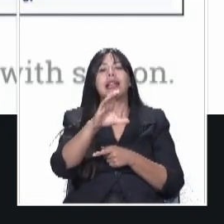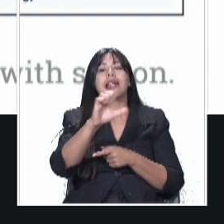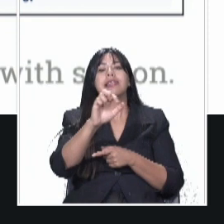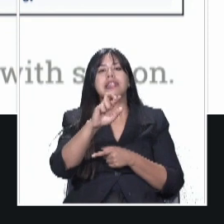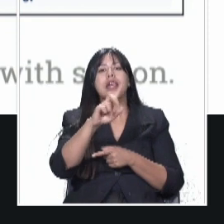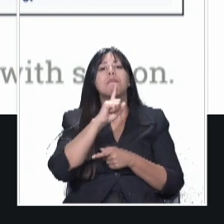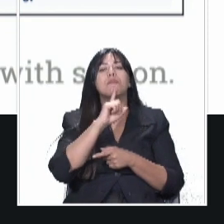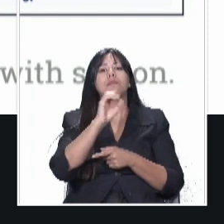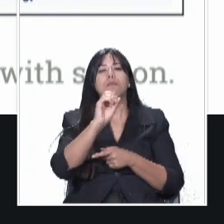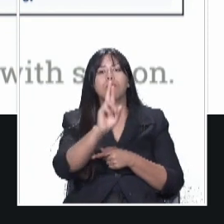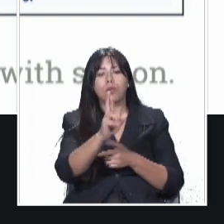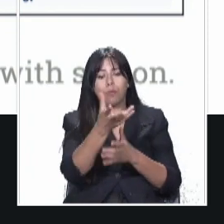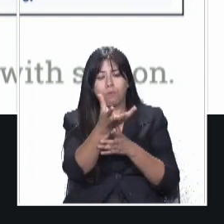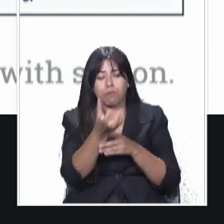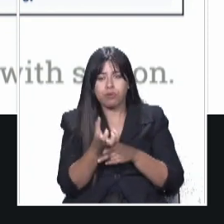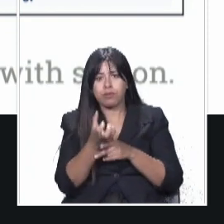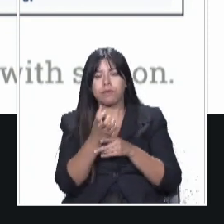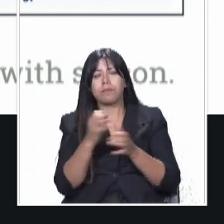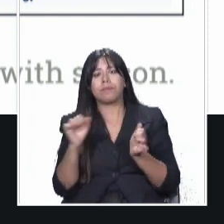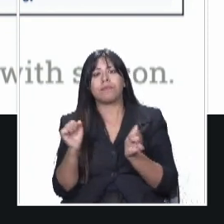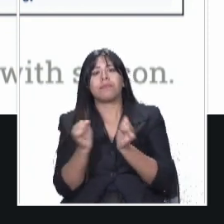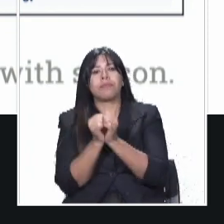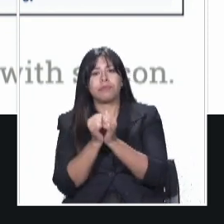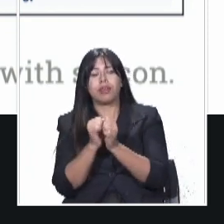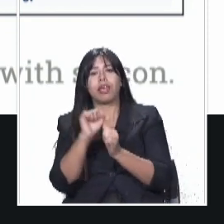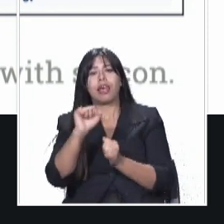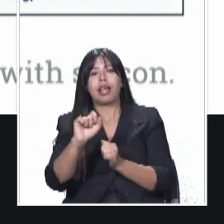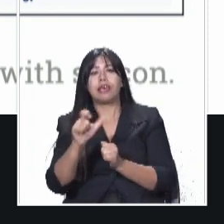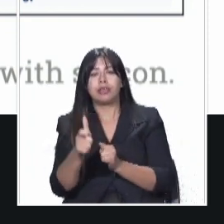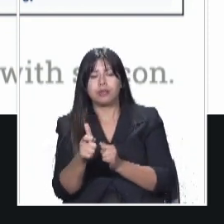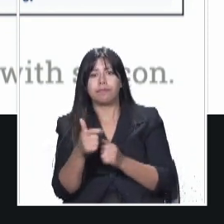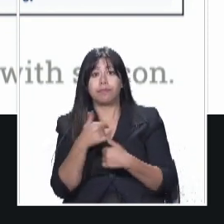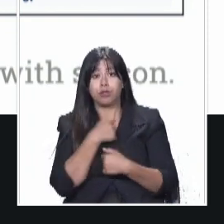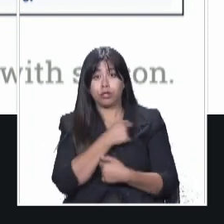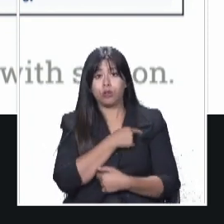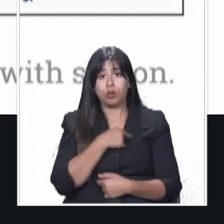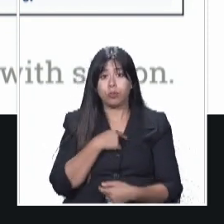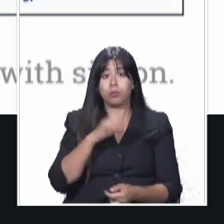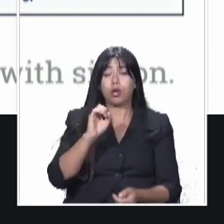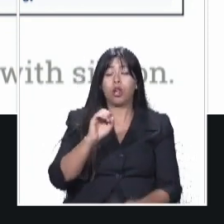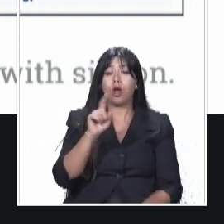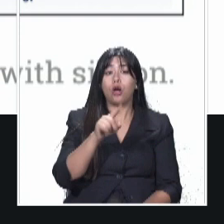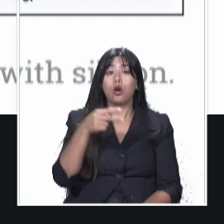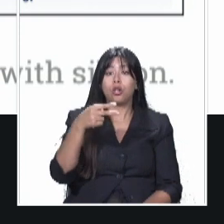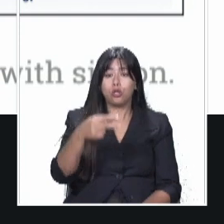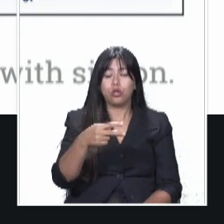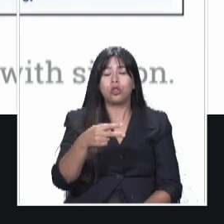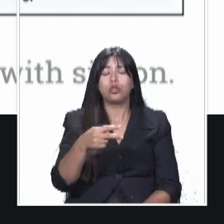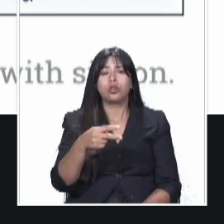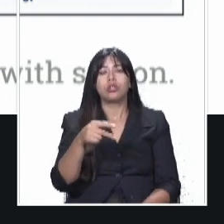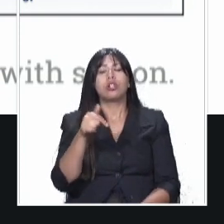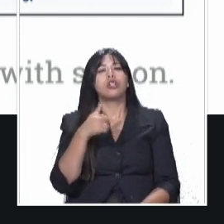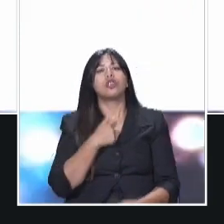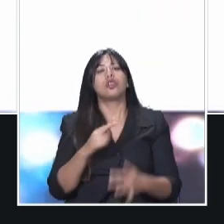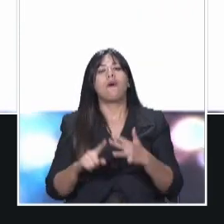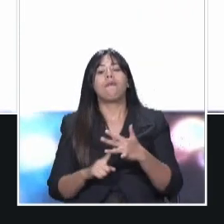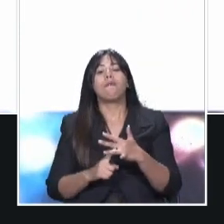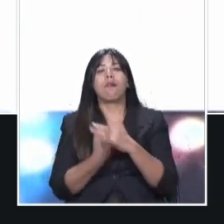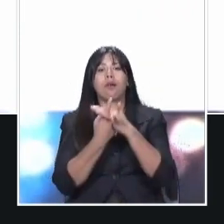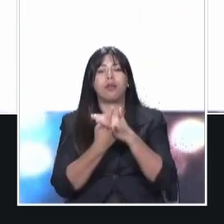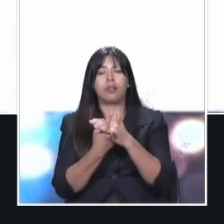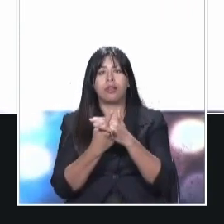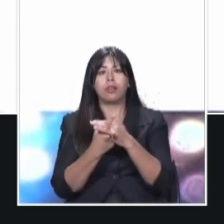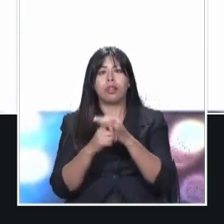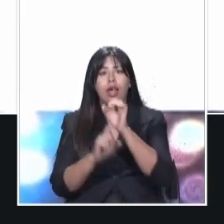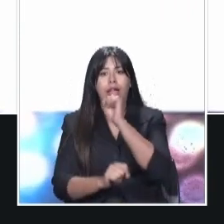So, my name is Oshiorenoya. I'm the founder and CEO of Koniku. We are a company based in Silicon Valley, and we build